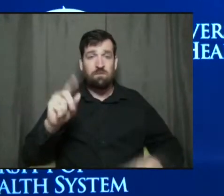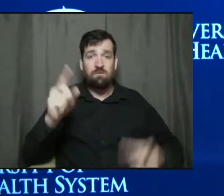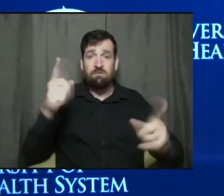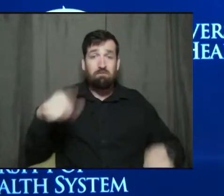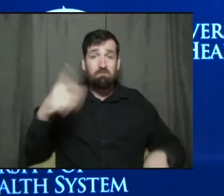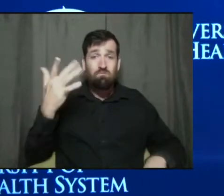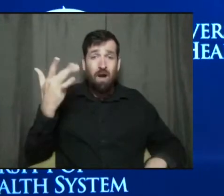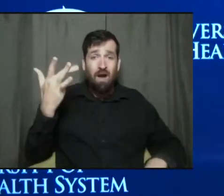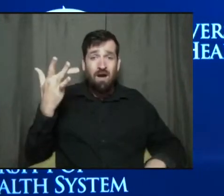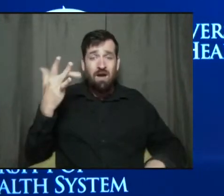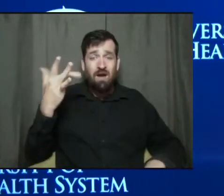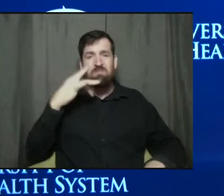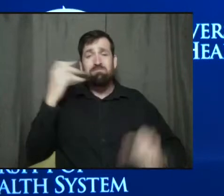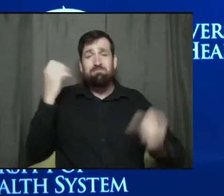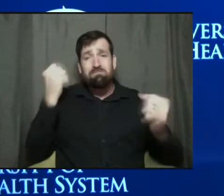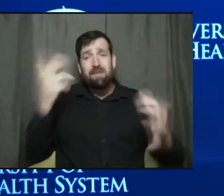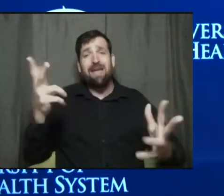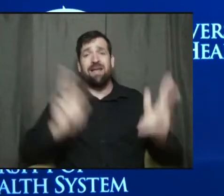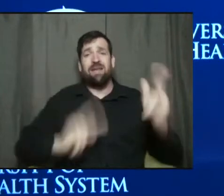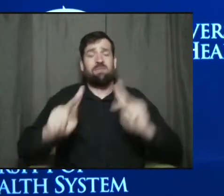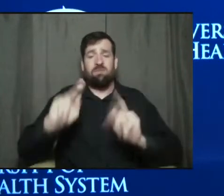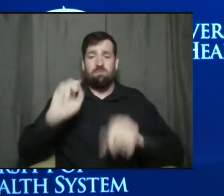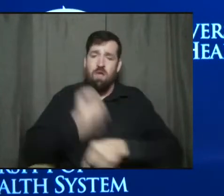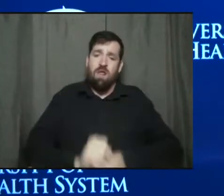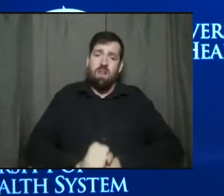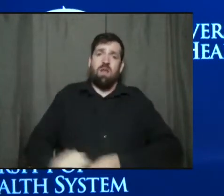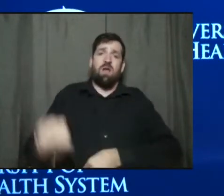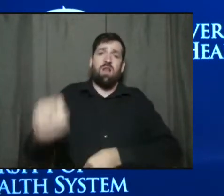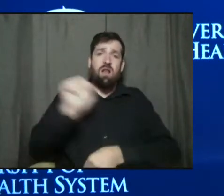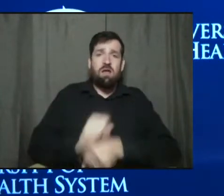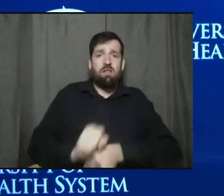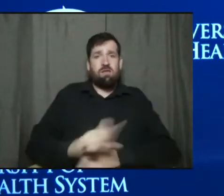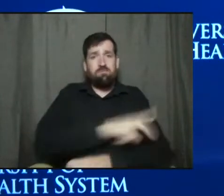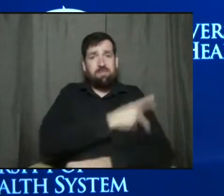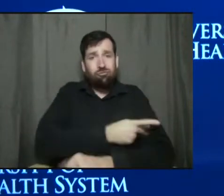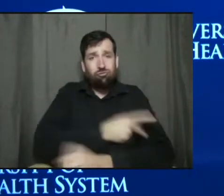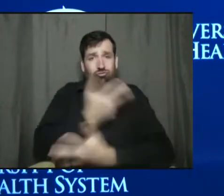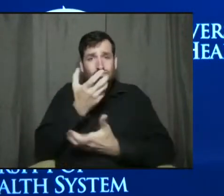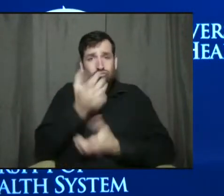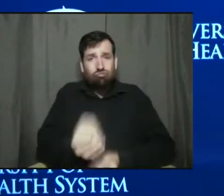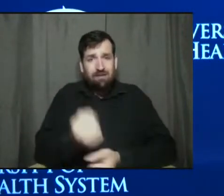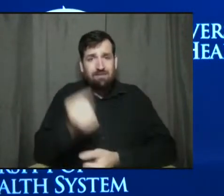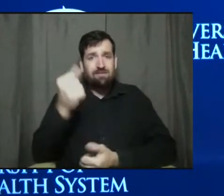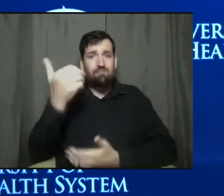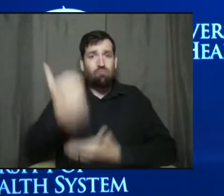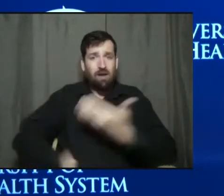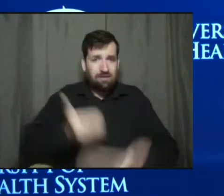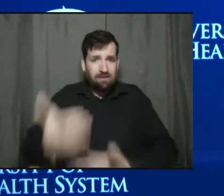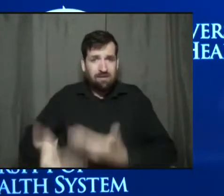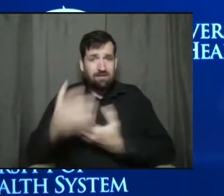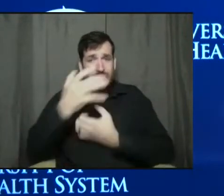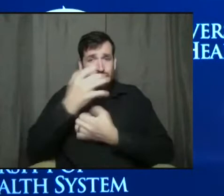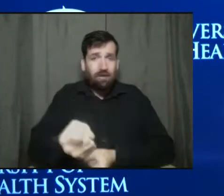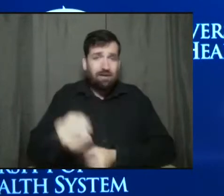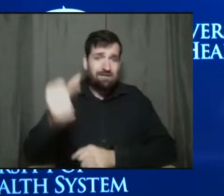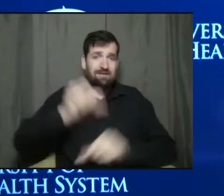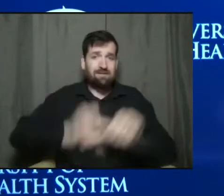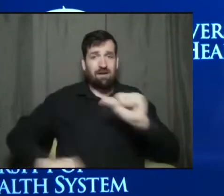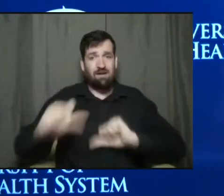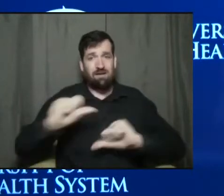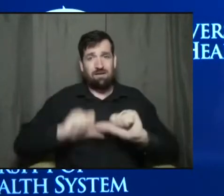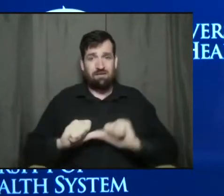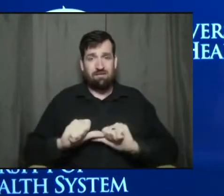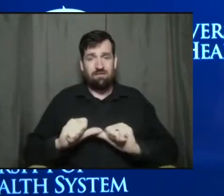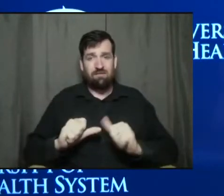people invested their lives and so many patients trusted the process and trusted the science that we could get to